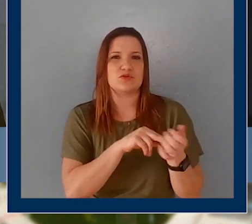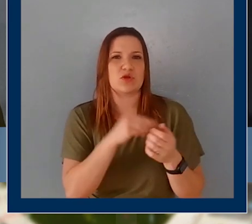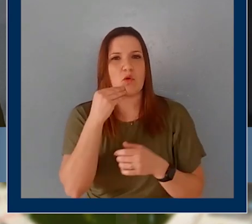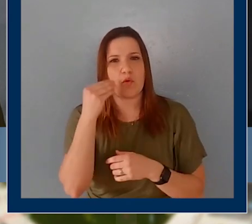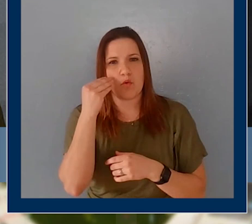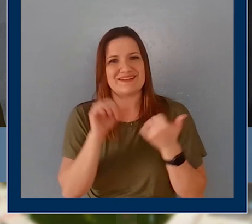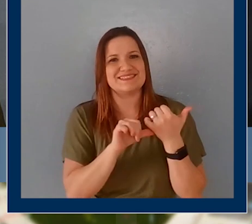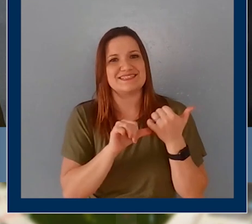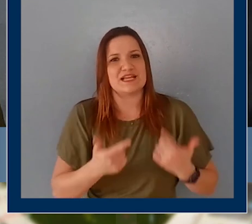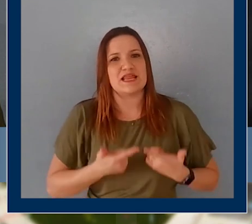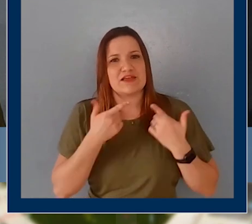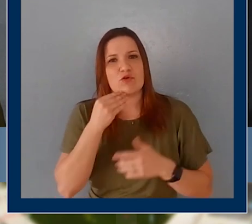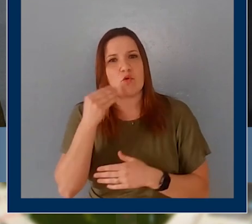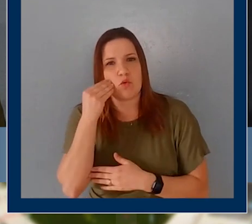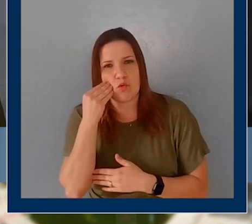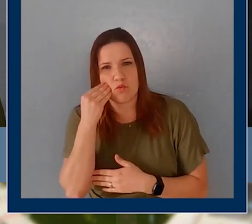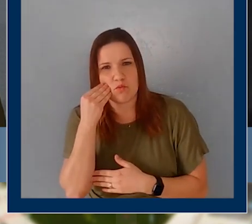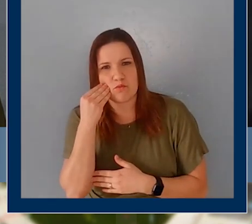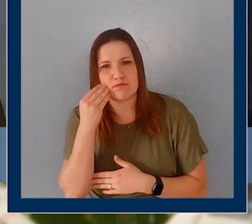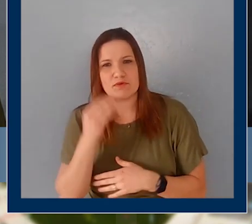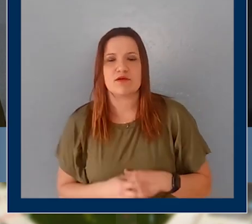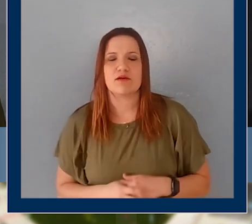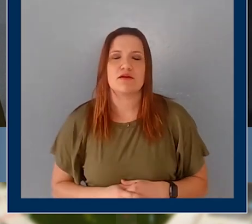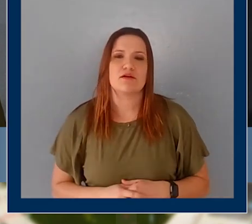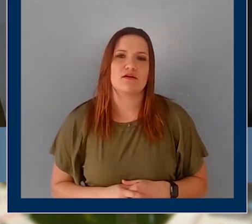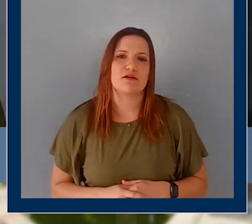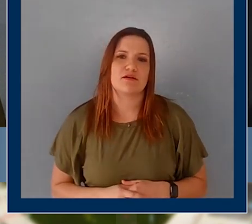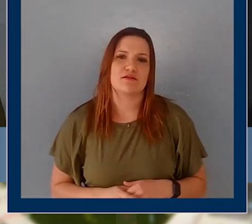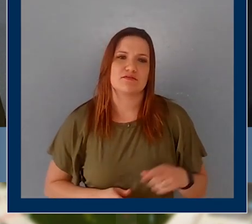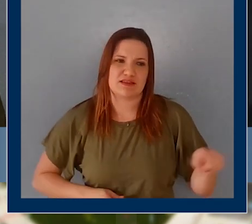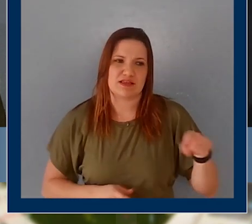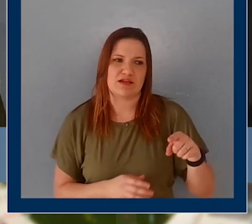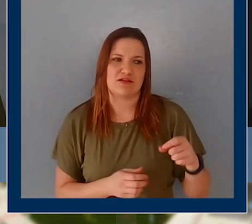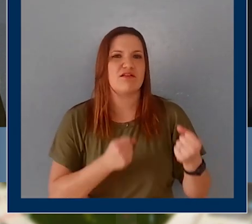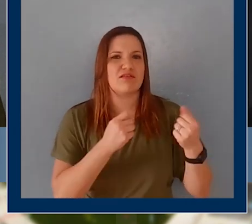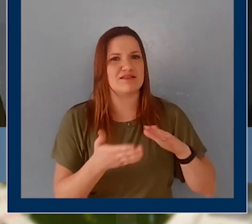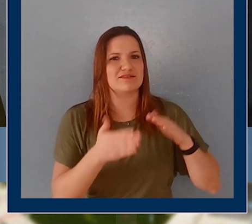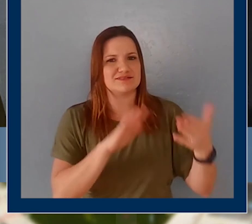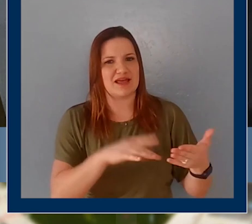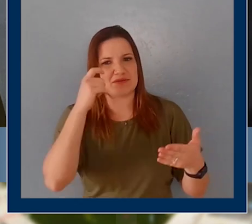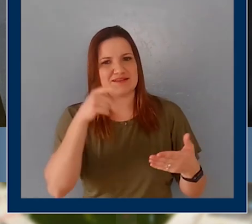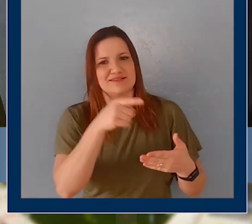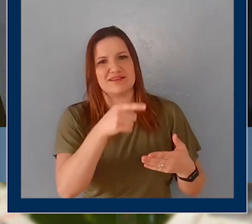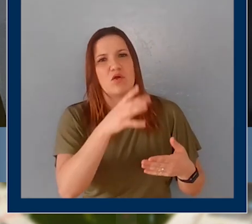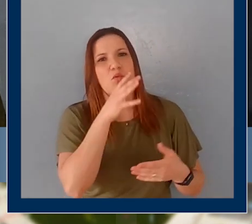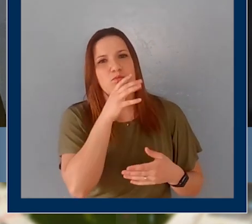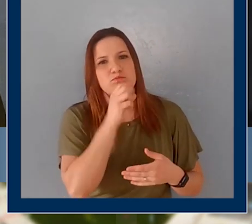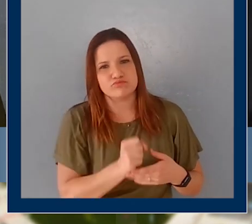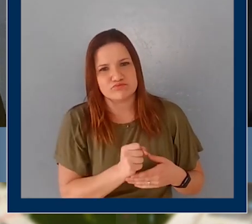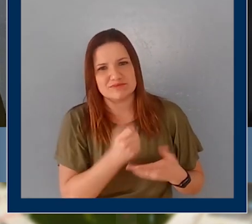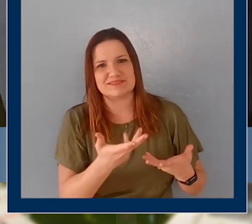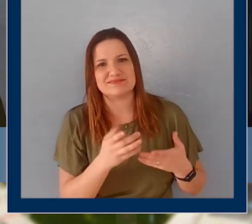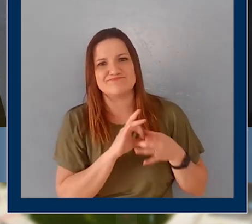contracting the virus that leads to hospitalization, that leads to death. But the rate of those that are dying